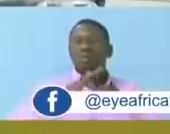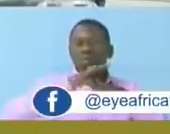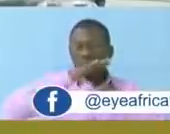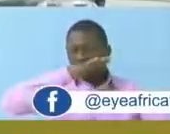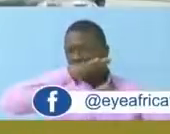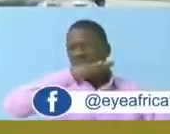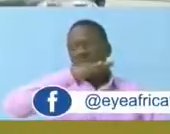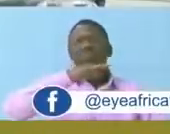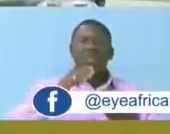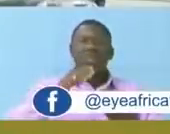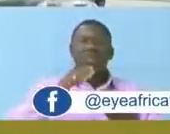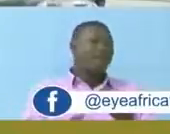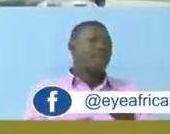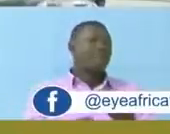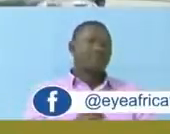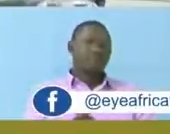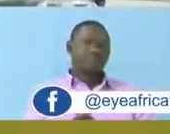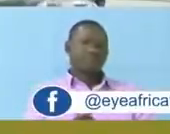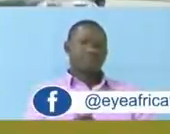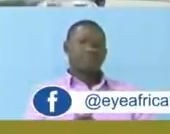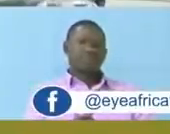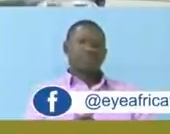inspector